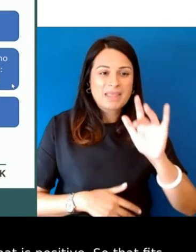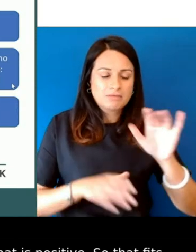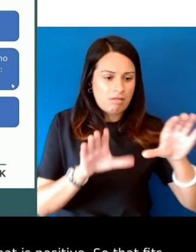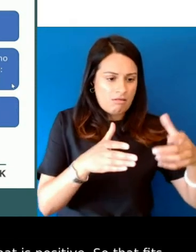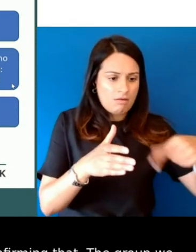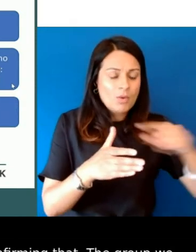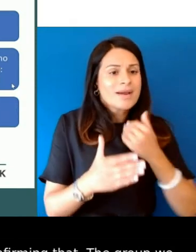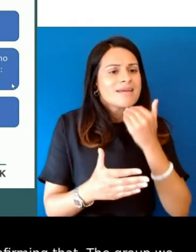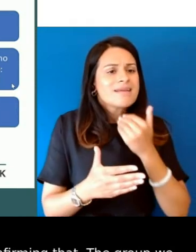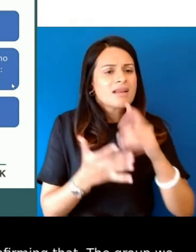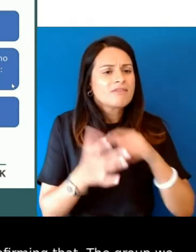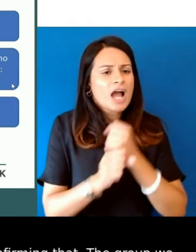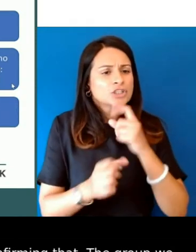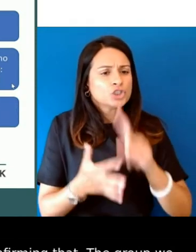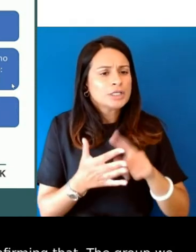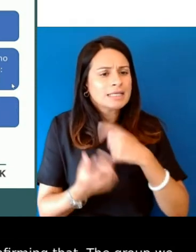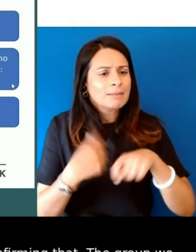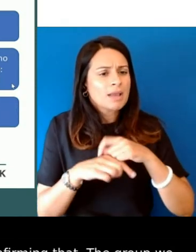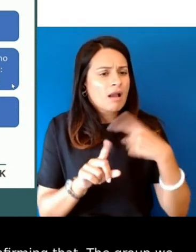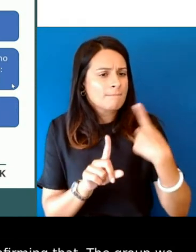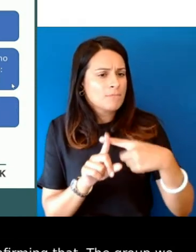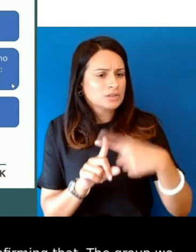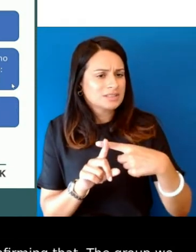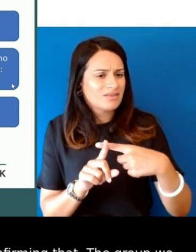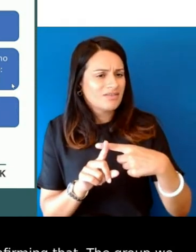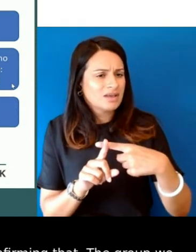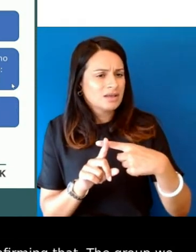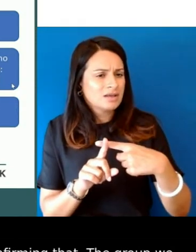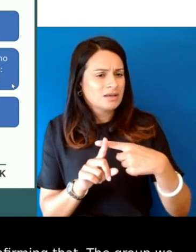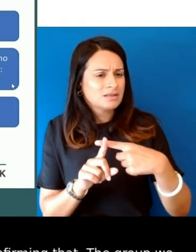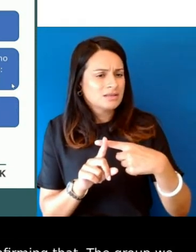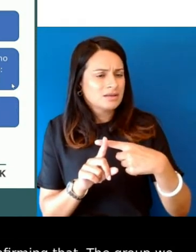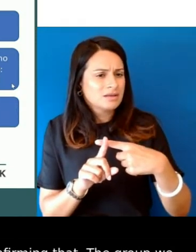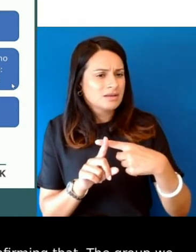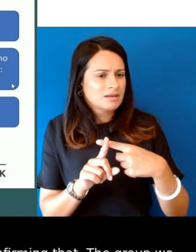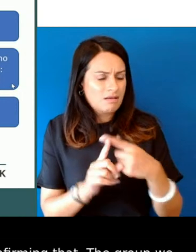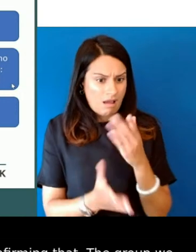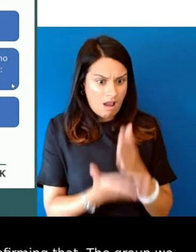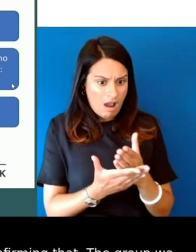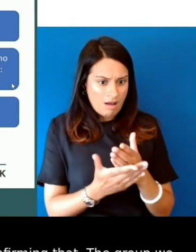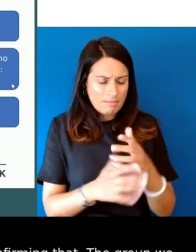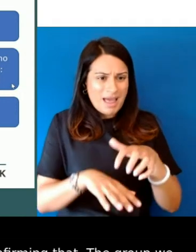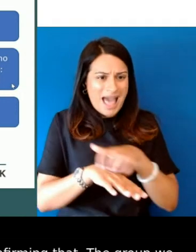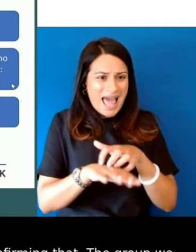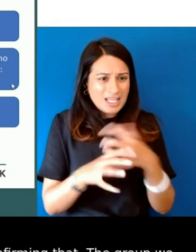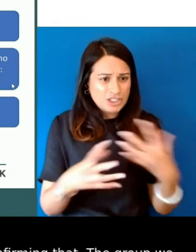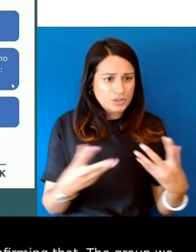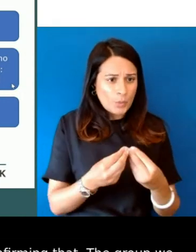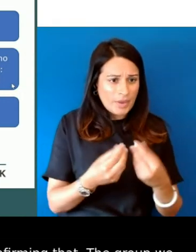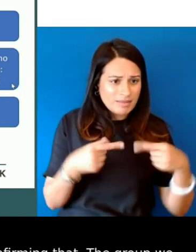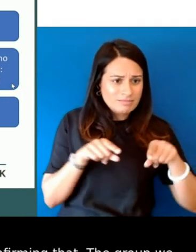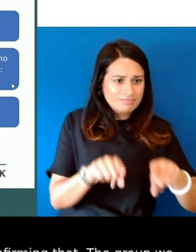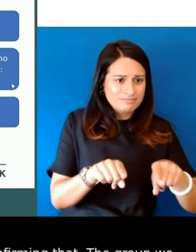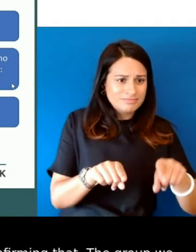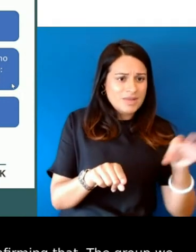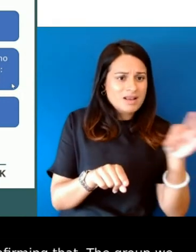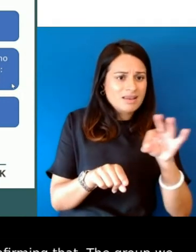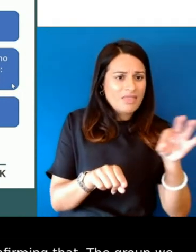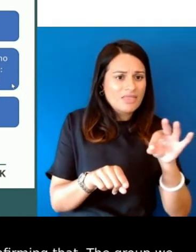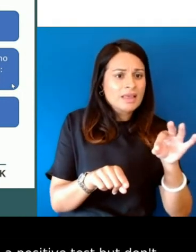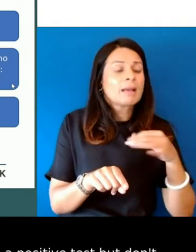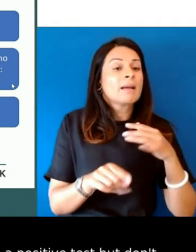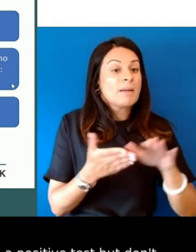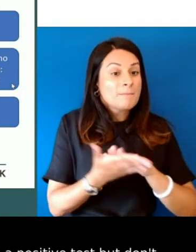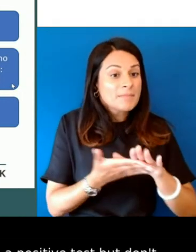to make a positive test but don't necessarily have allergy going along with it and they're what we call sensitized and this is